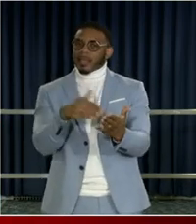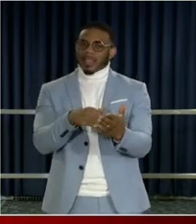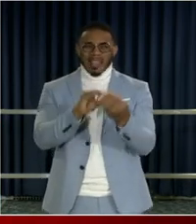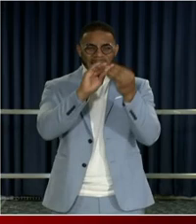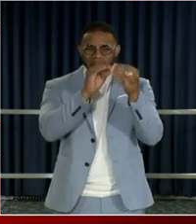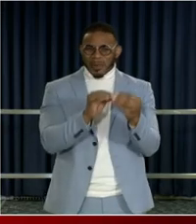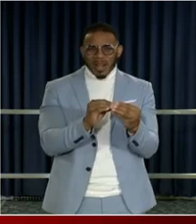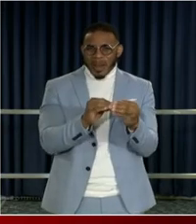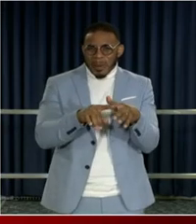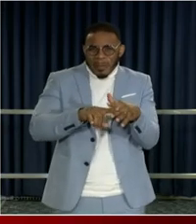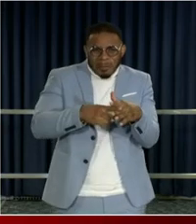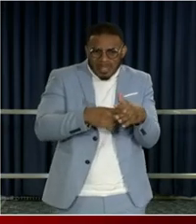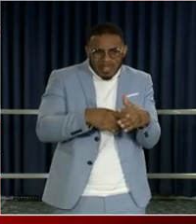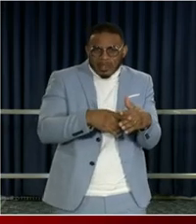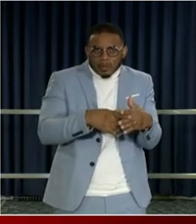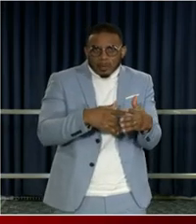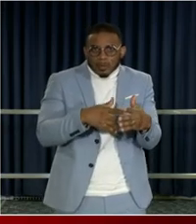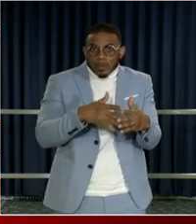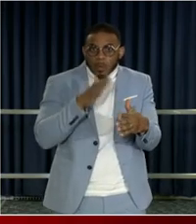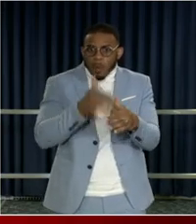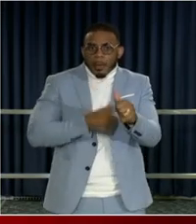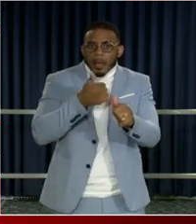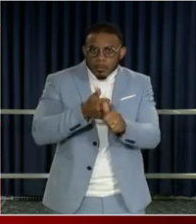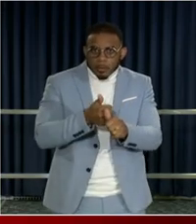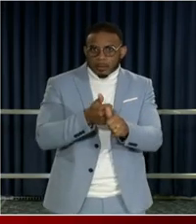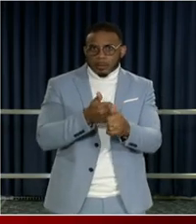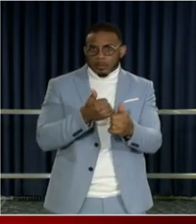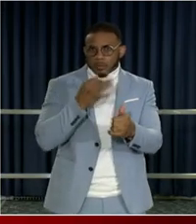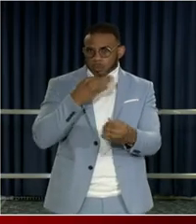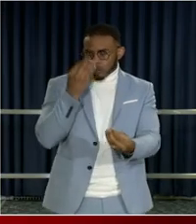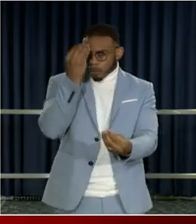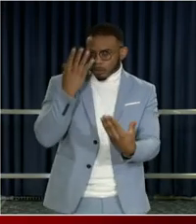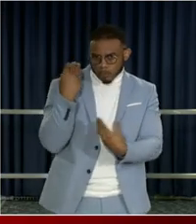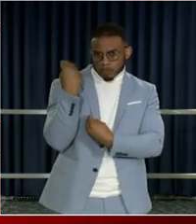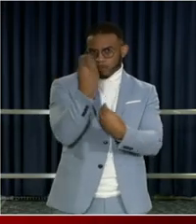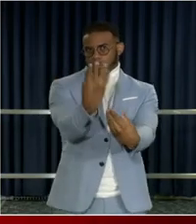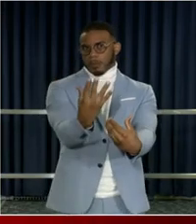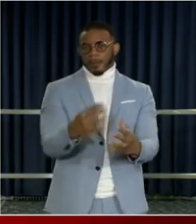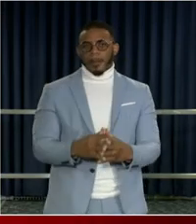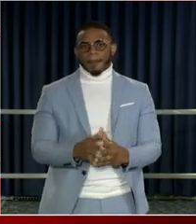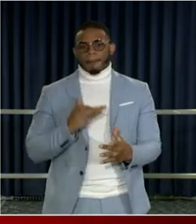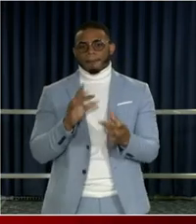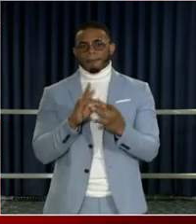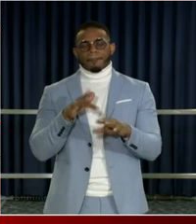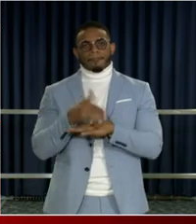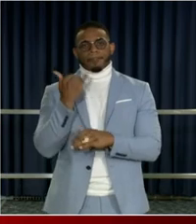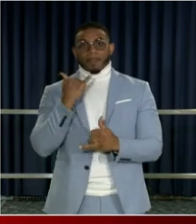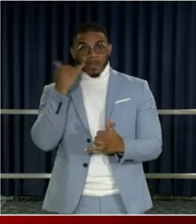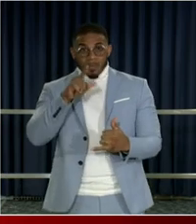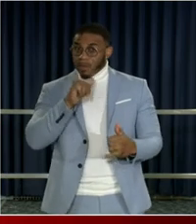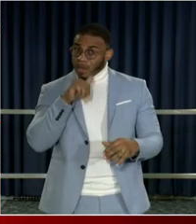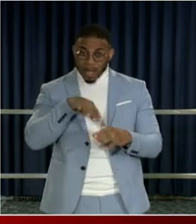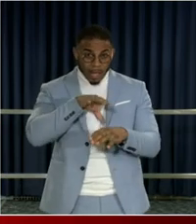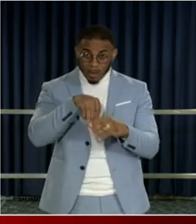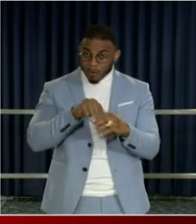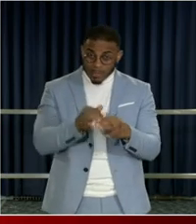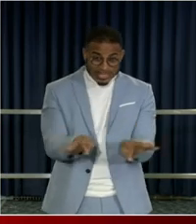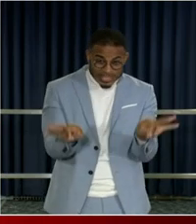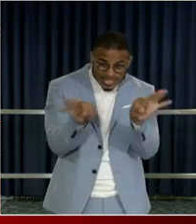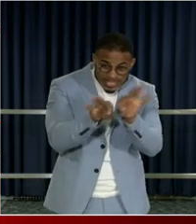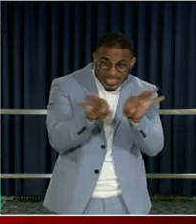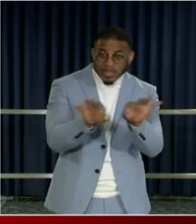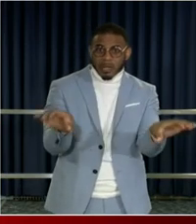these numbers are preliminary and will be updated accordingly. As I stated earlier today, if you are not engaged in